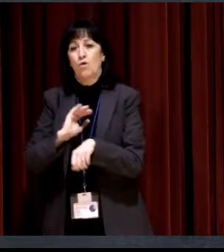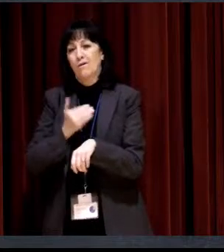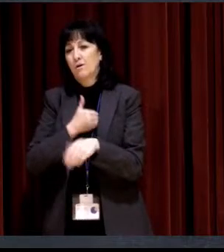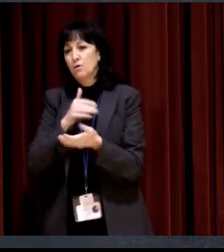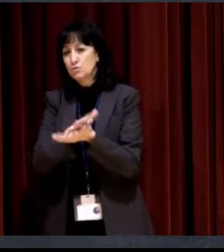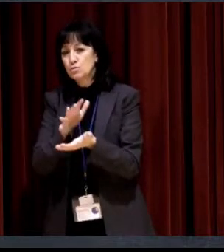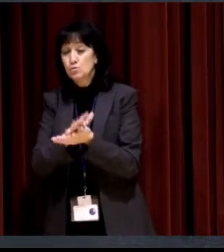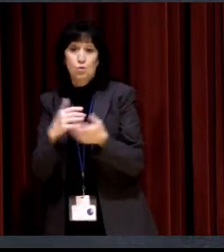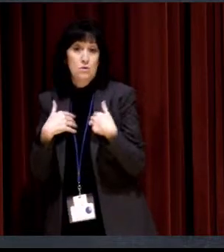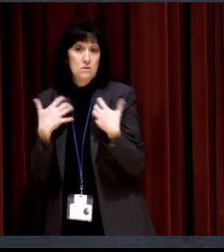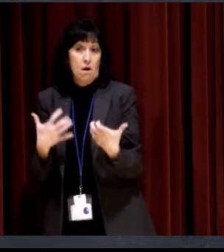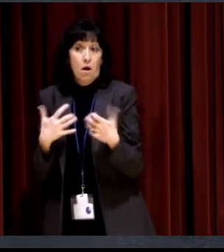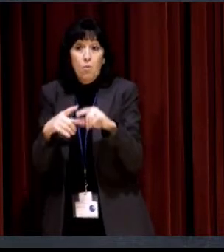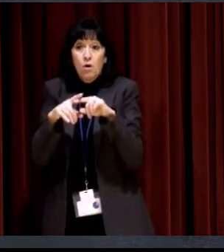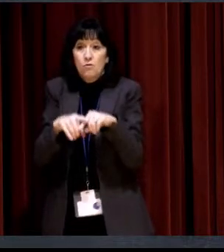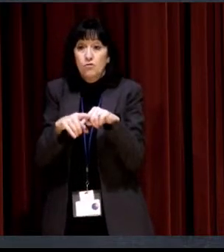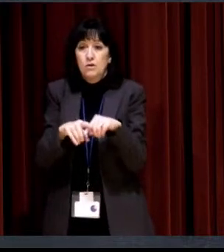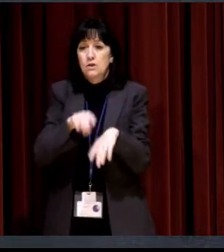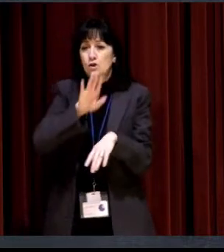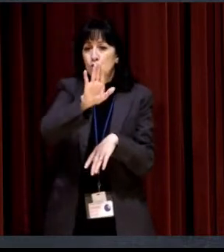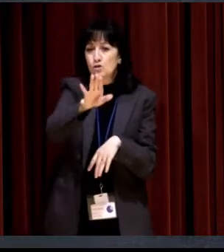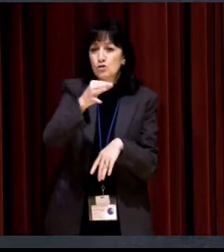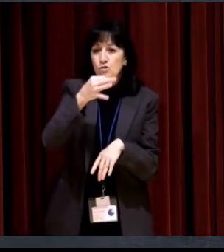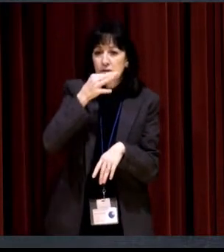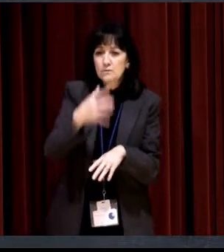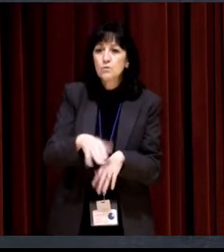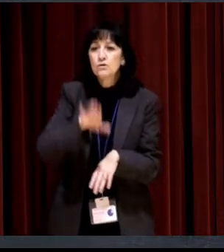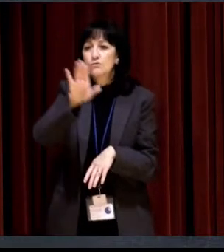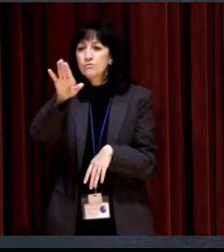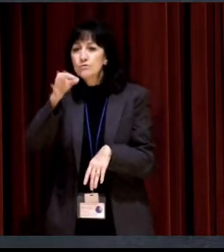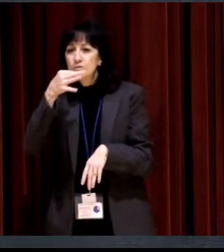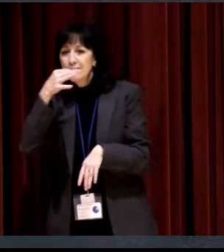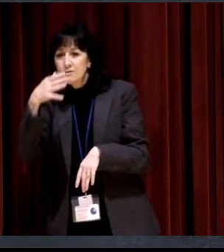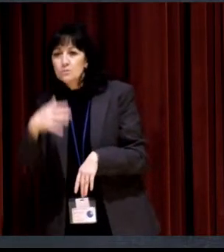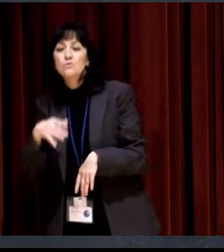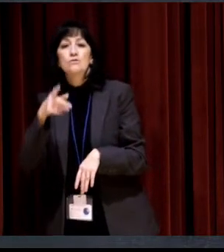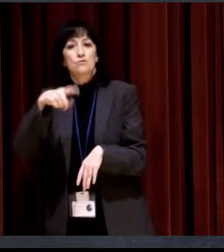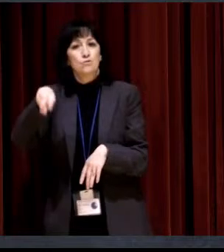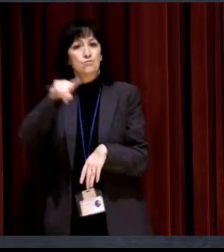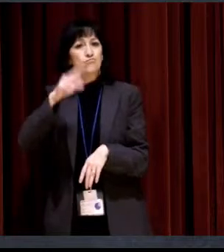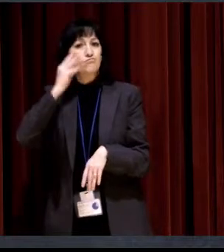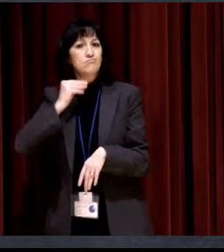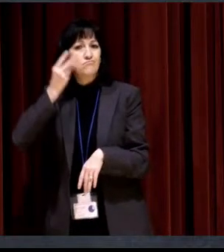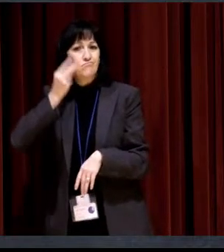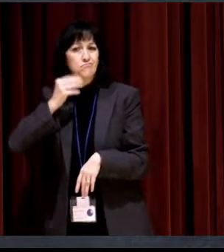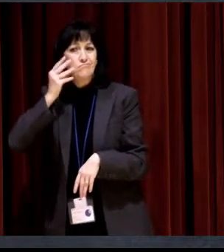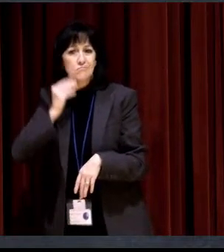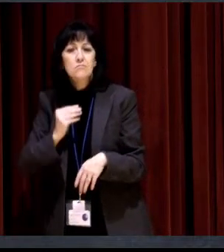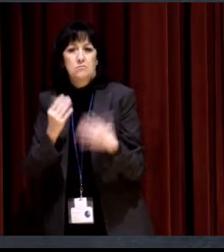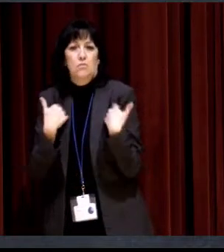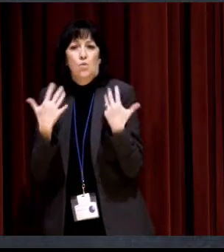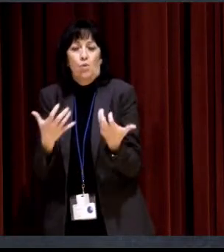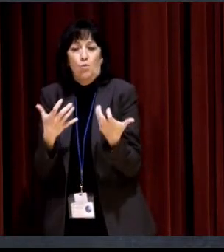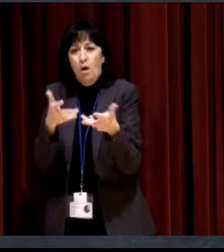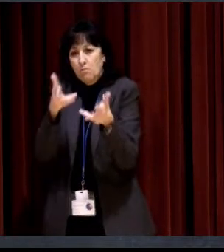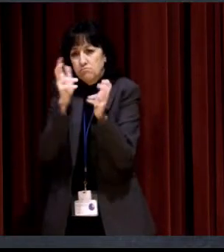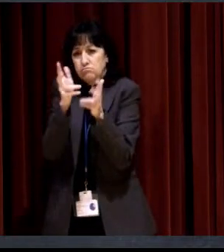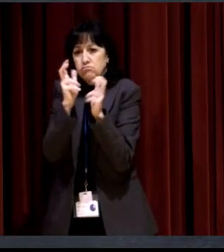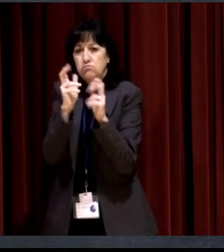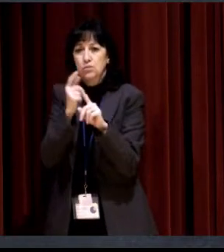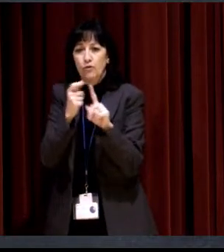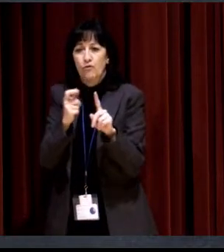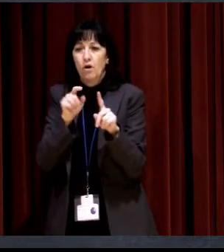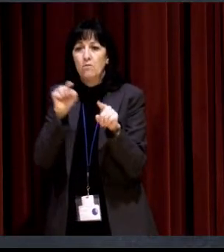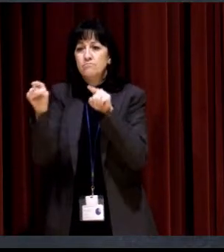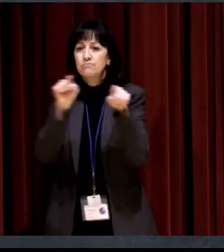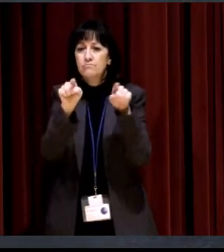your expertise as a classroom teacher, Leslie's expertise, to make sure that we're building this together. But huge point, and something we heard from both Christina,